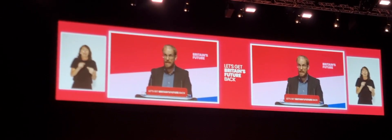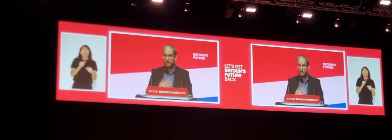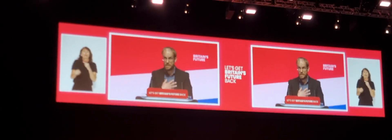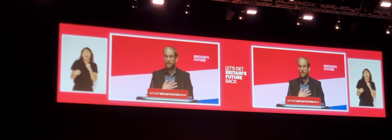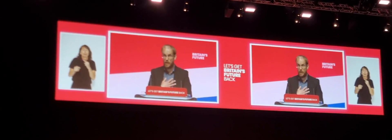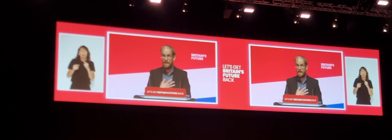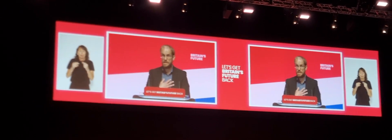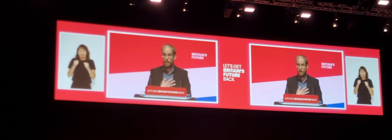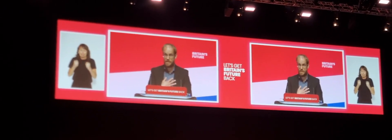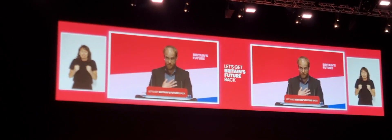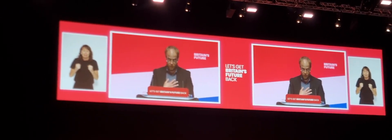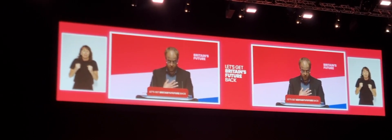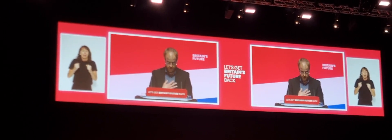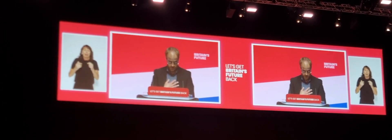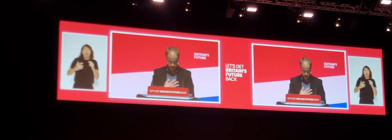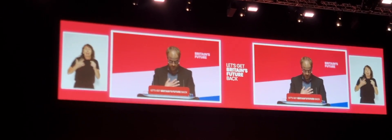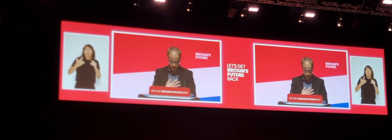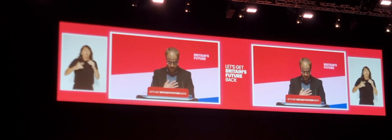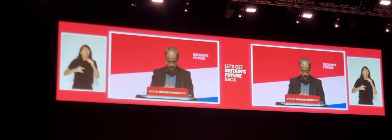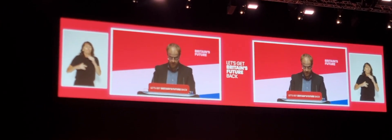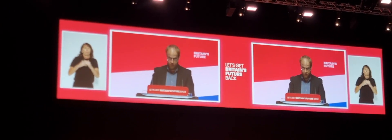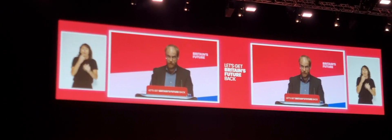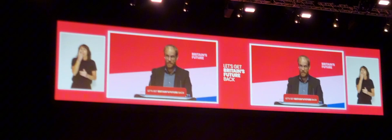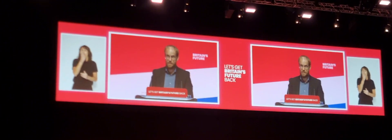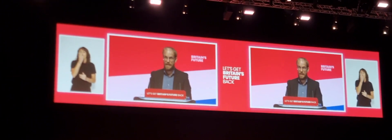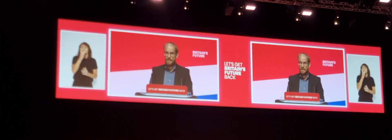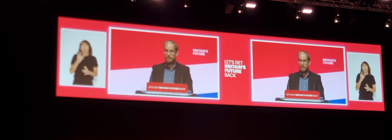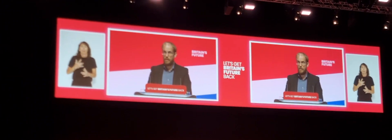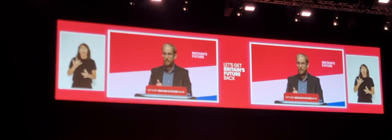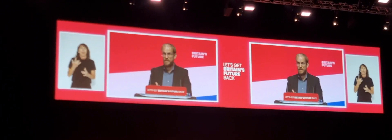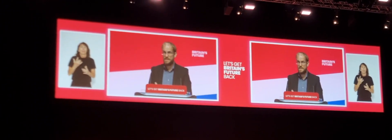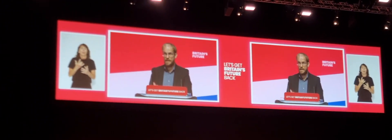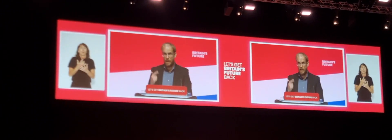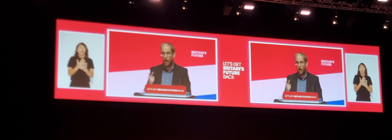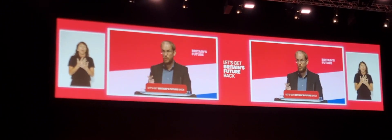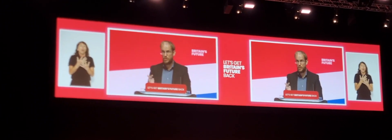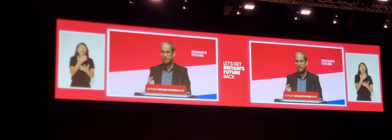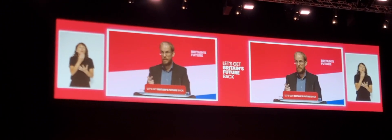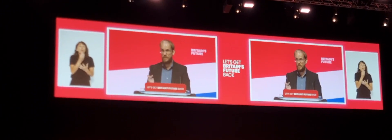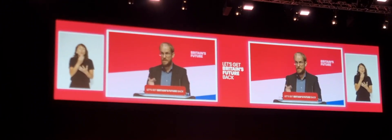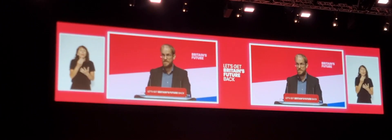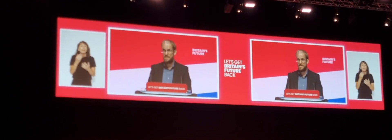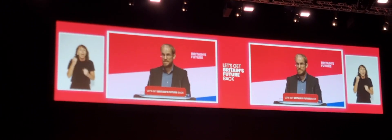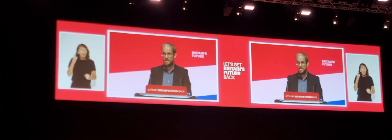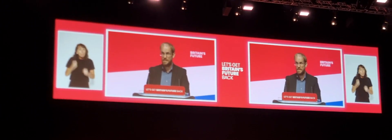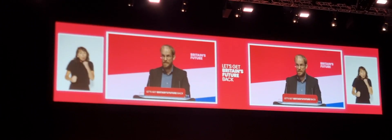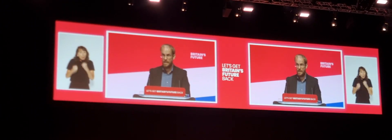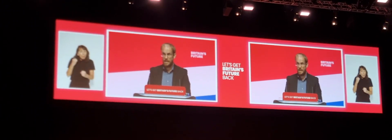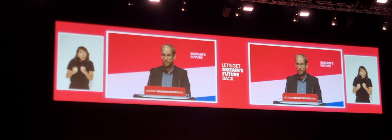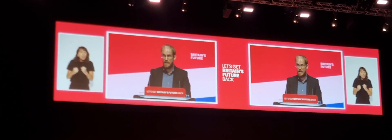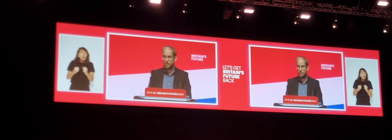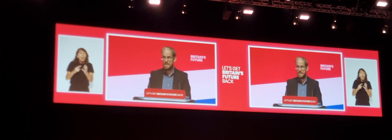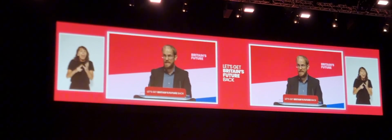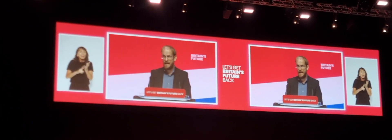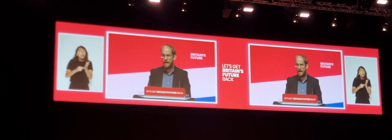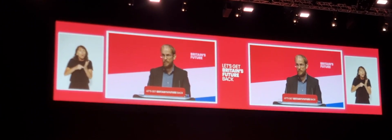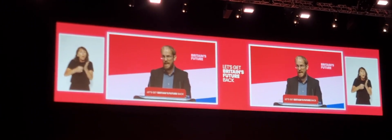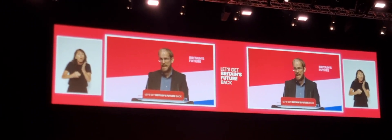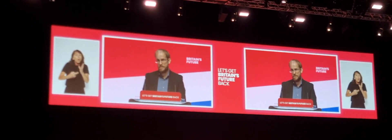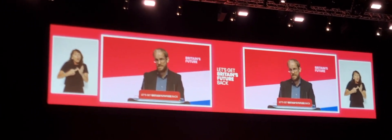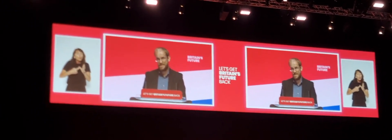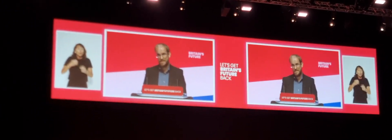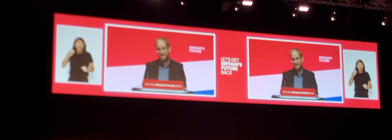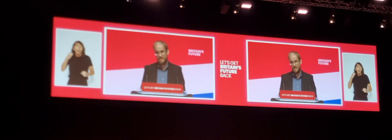to live as fully as possible, with as many marathons and ultra-marathons as my drinking